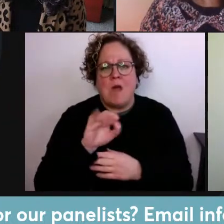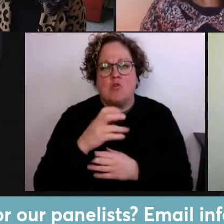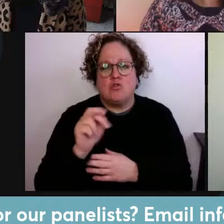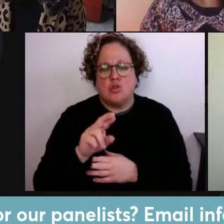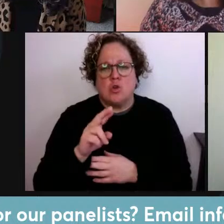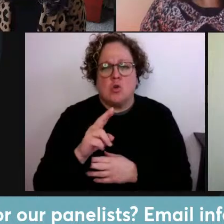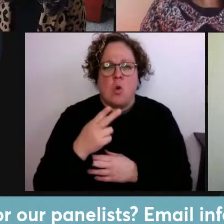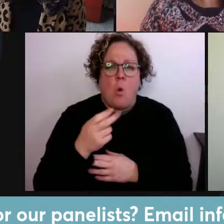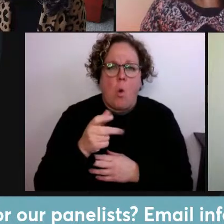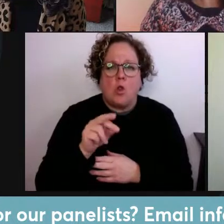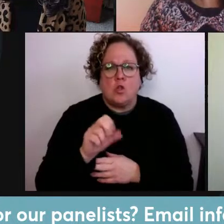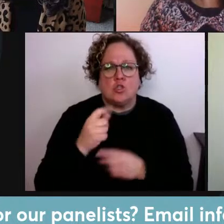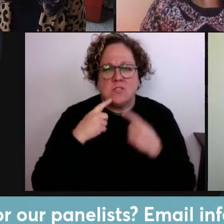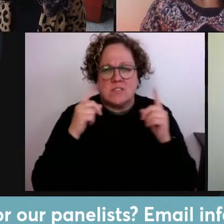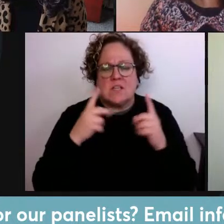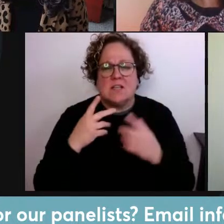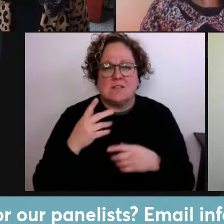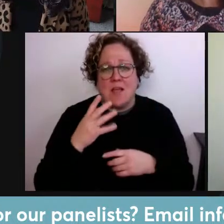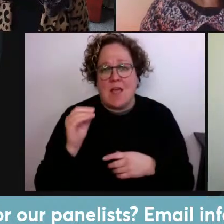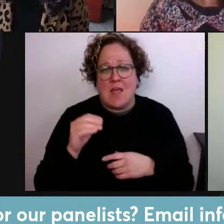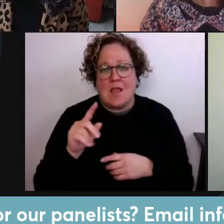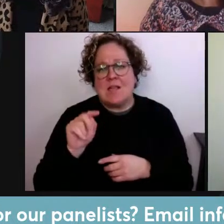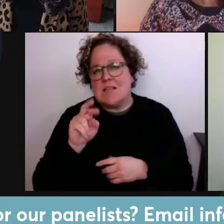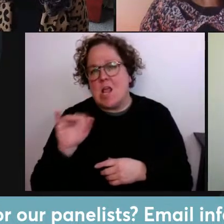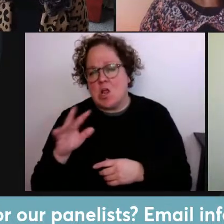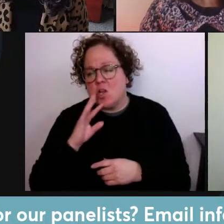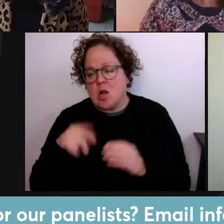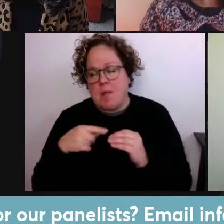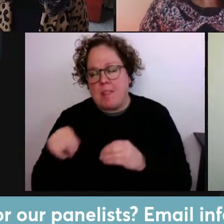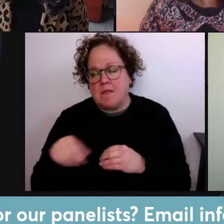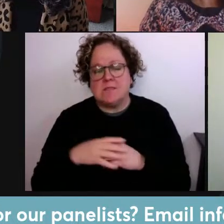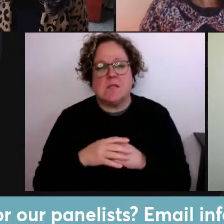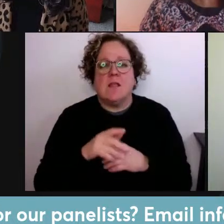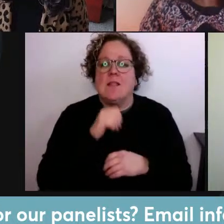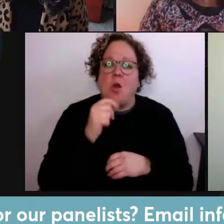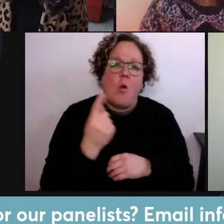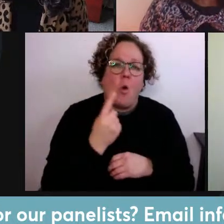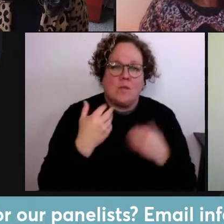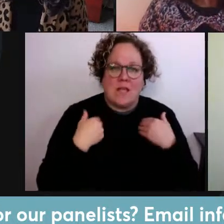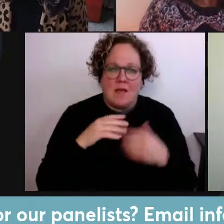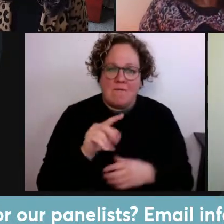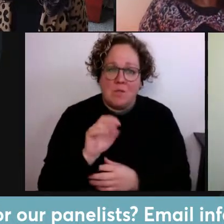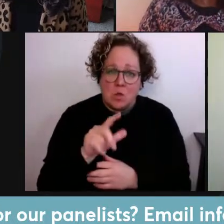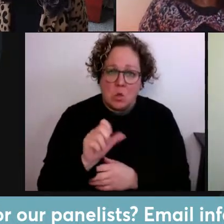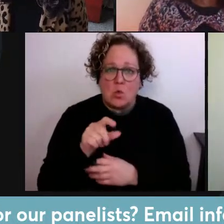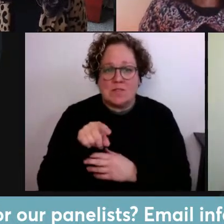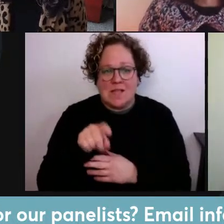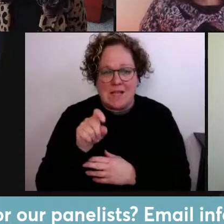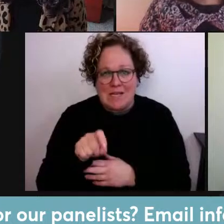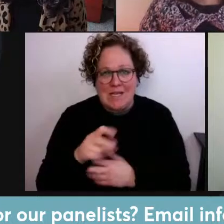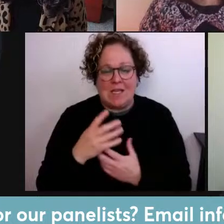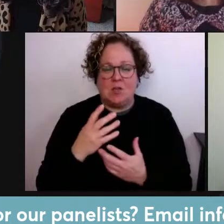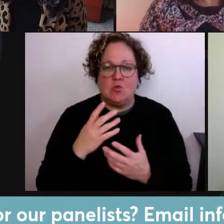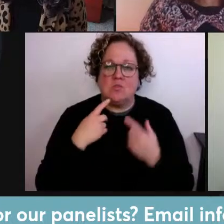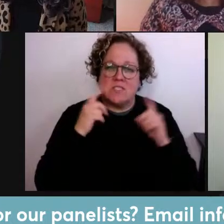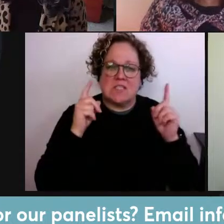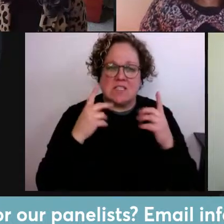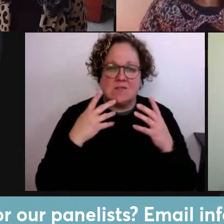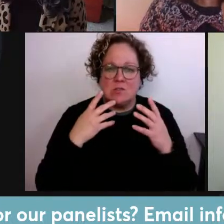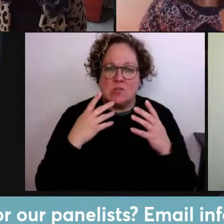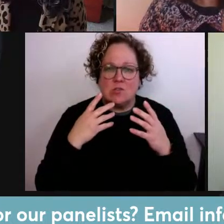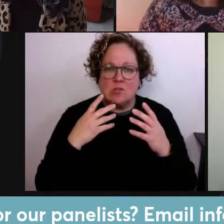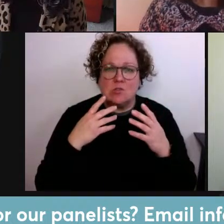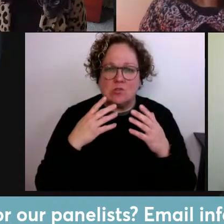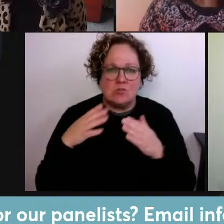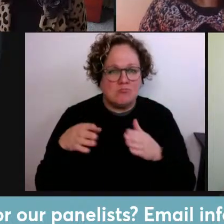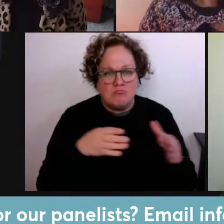that they don't, and Terri has talked about this, don't always have the tools they need to successfully navigate this very difficult